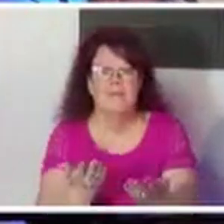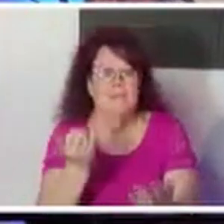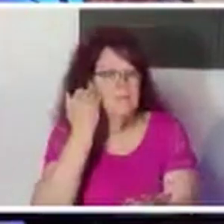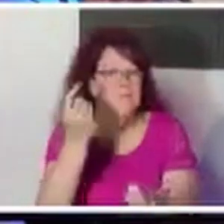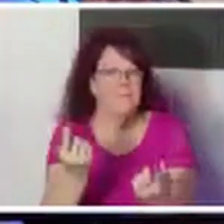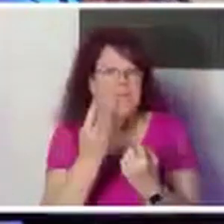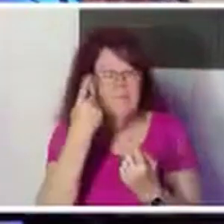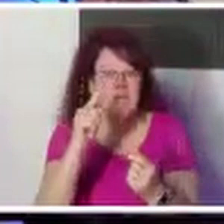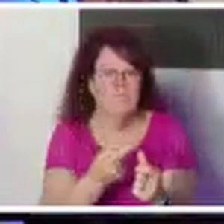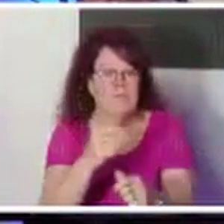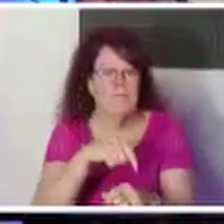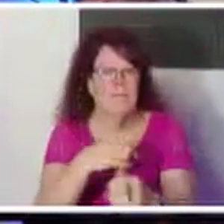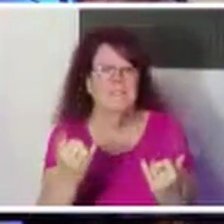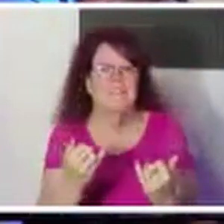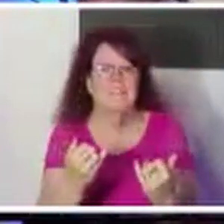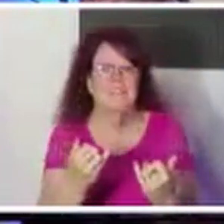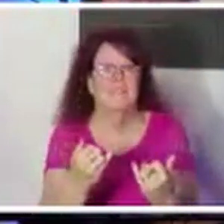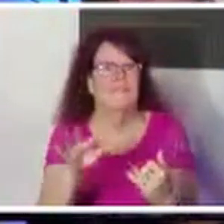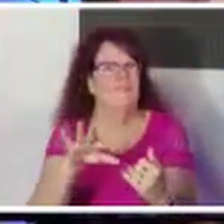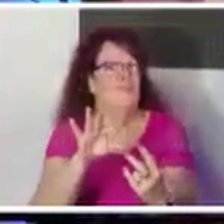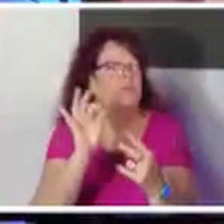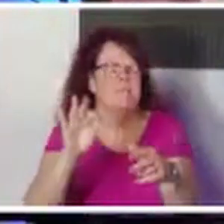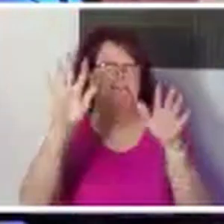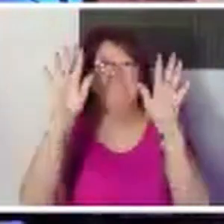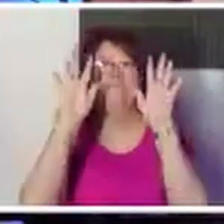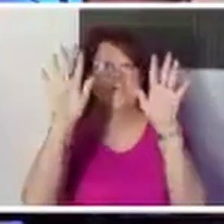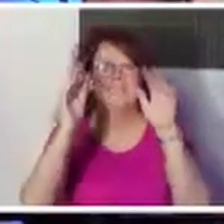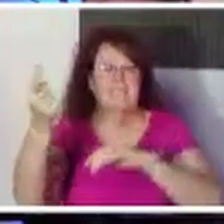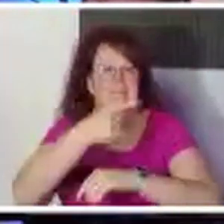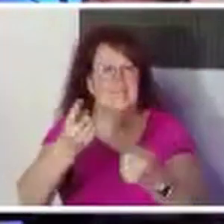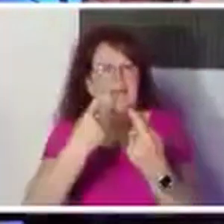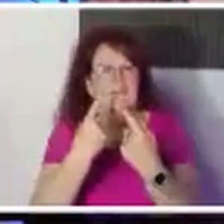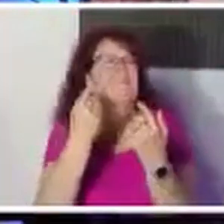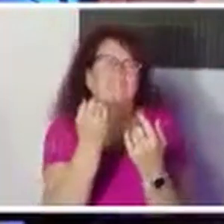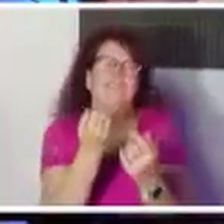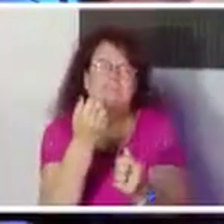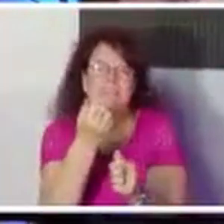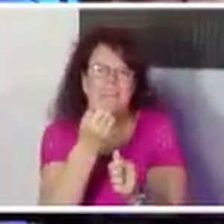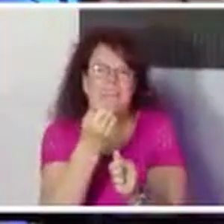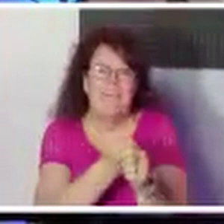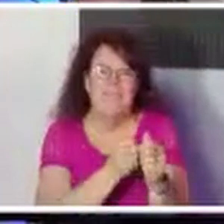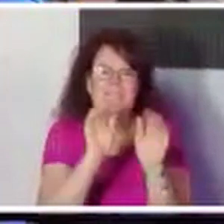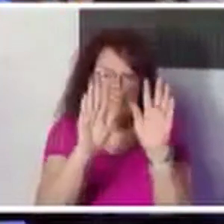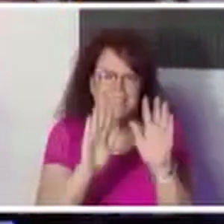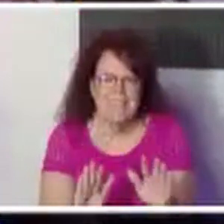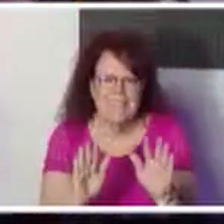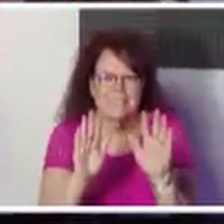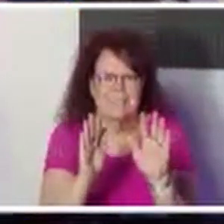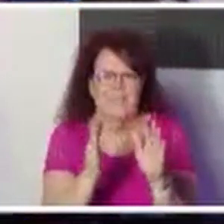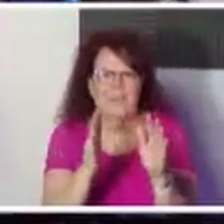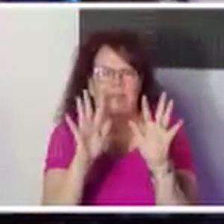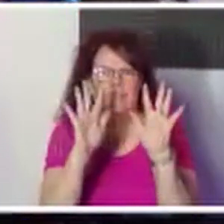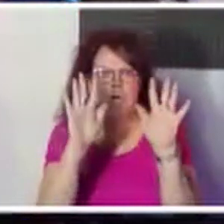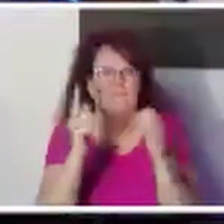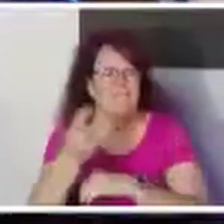If you came for your first time today, you picked a great day to be here. Now, every Sunday is a great day, but this is especially great.